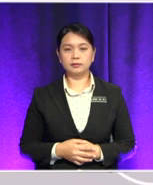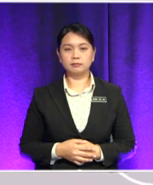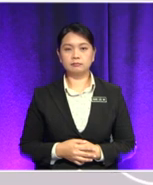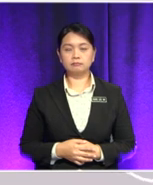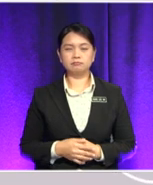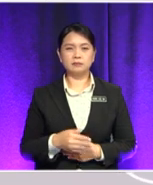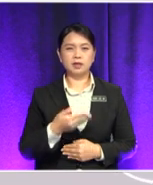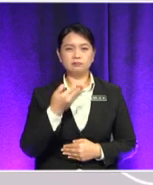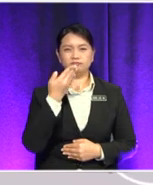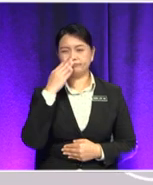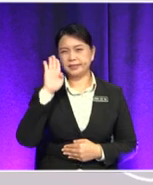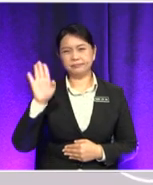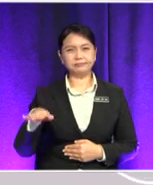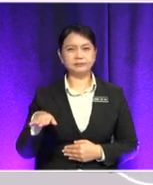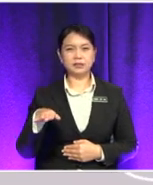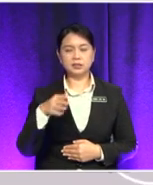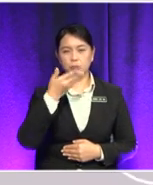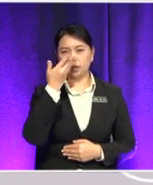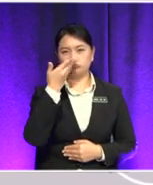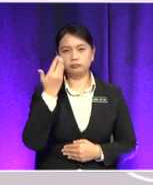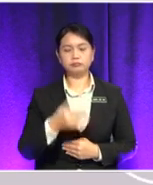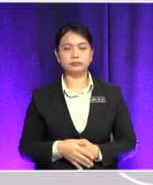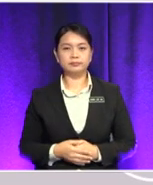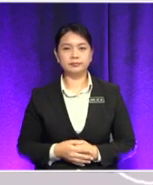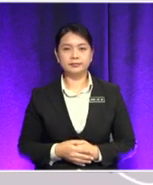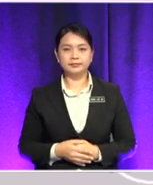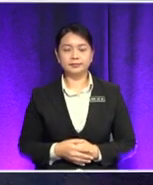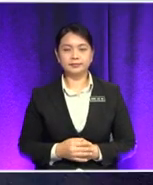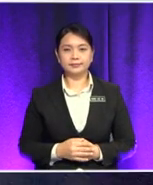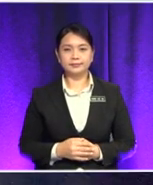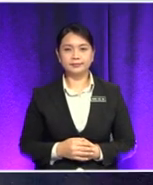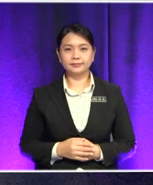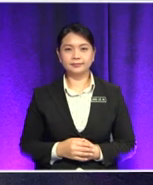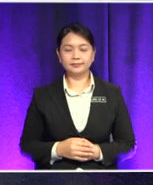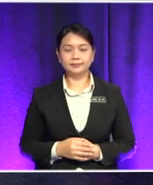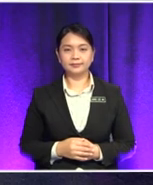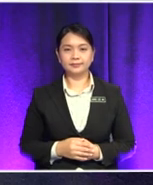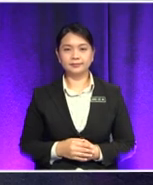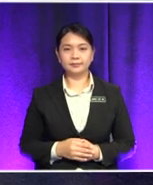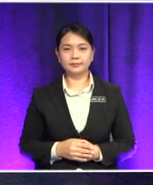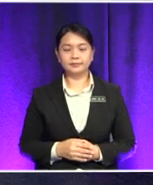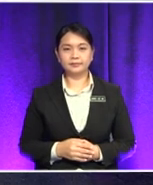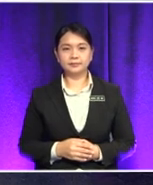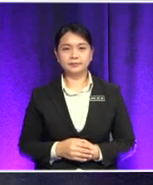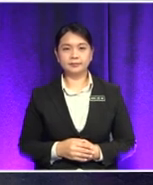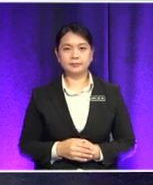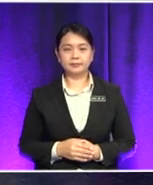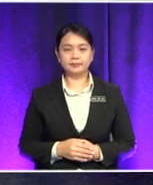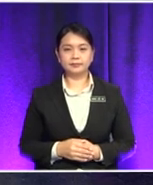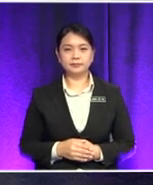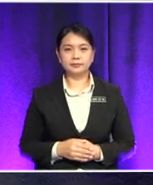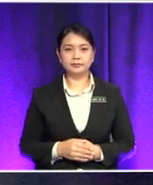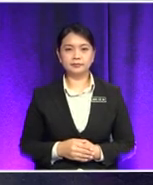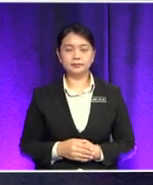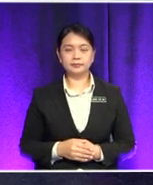Bad smell. Mm. Yeah, just like just now. True. Mm. Malodorous. You very feel smelly. Uncomfortable with the situation, right? The